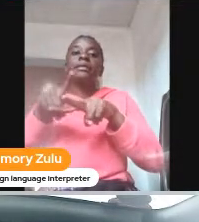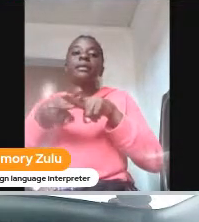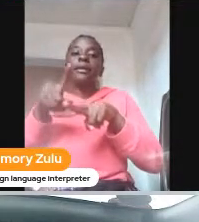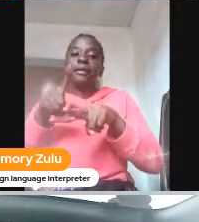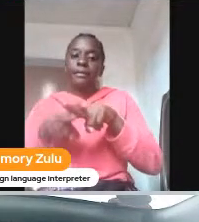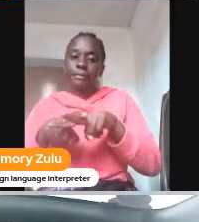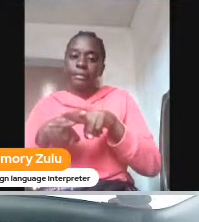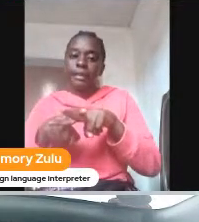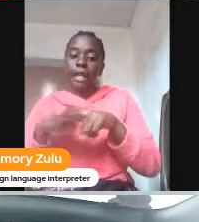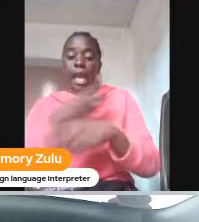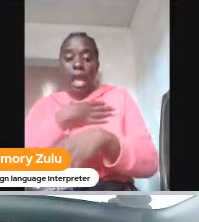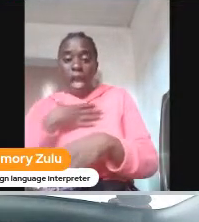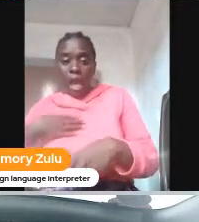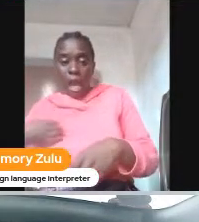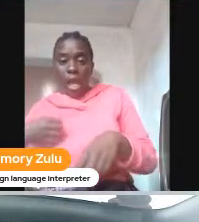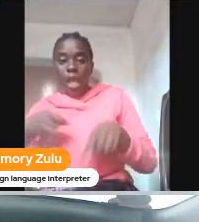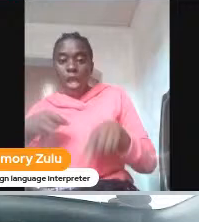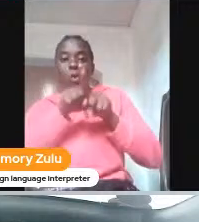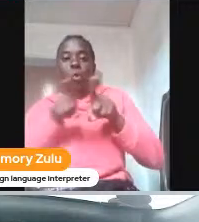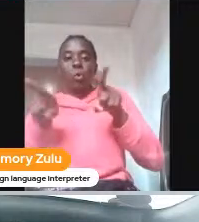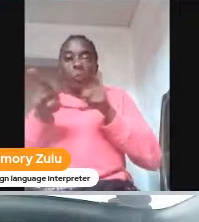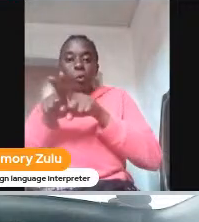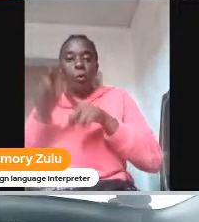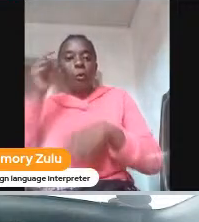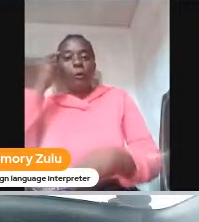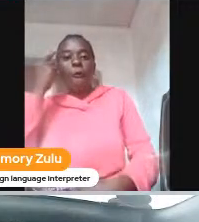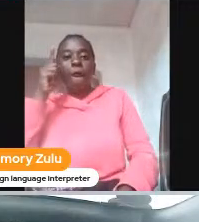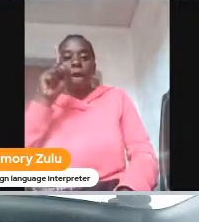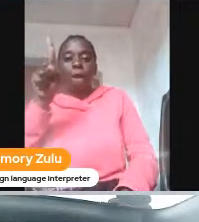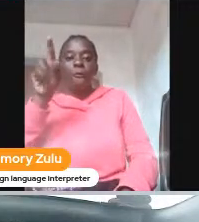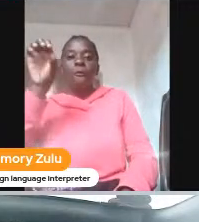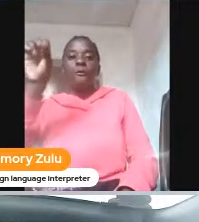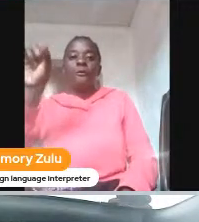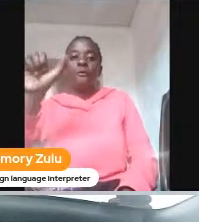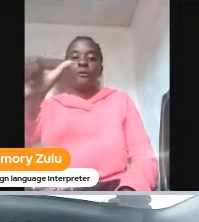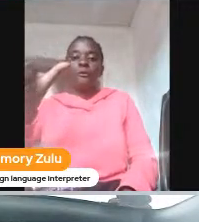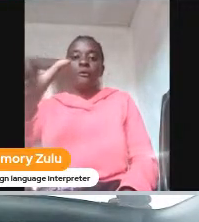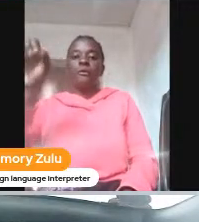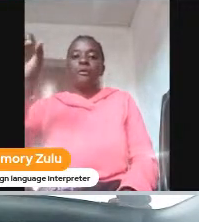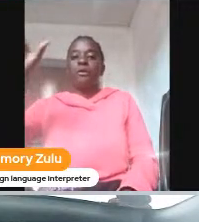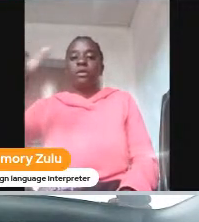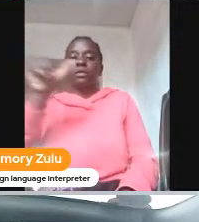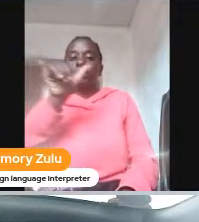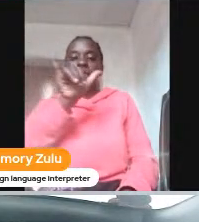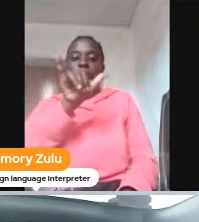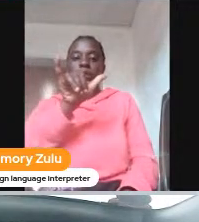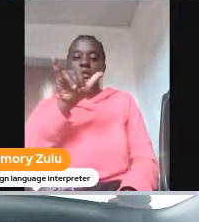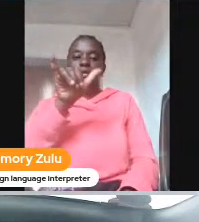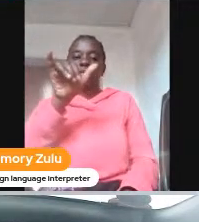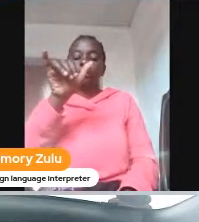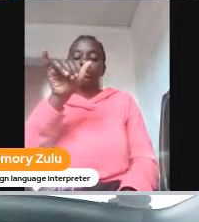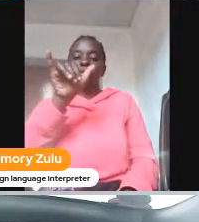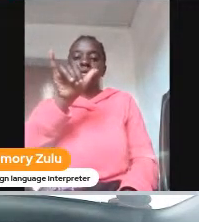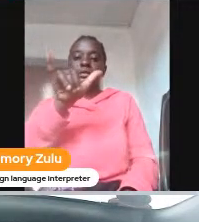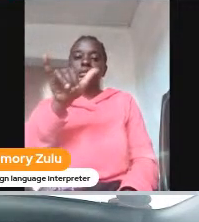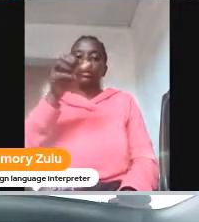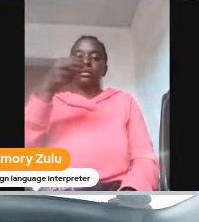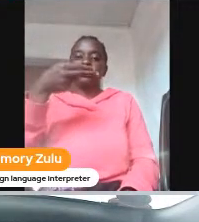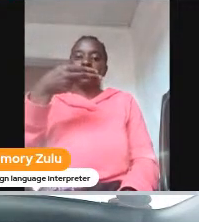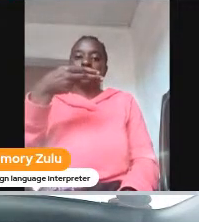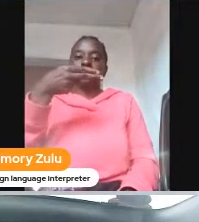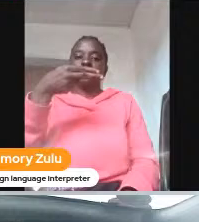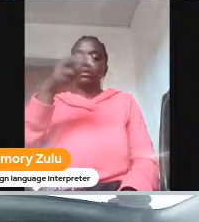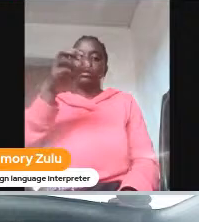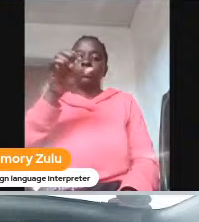the rapid where you can know the results within 10 to 15 minutes. So that's the